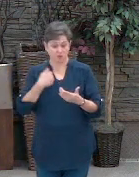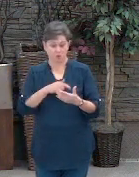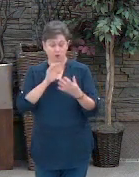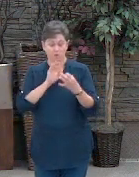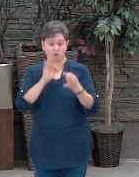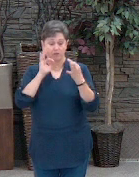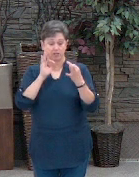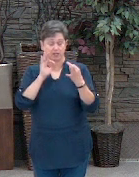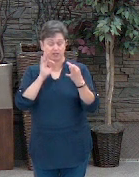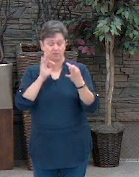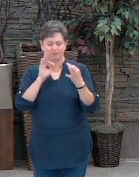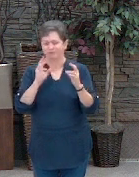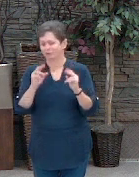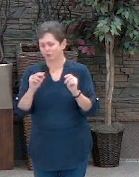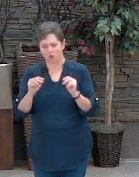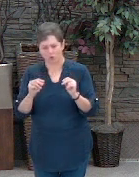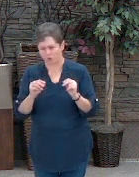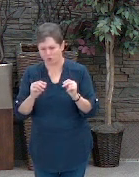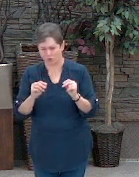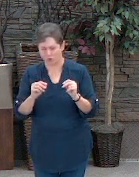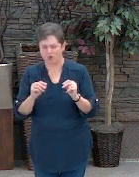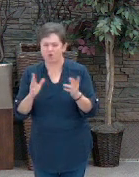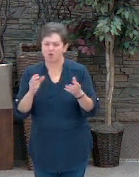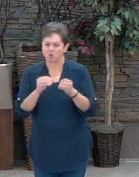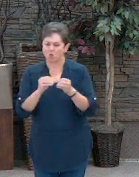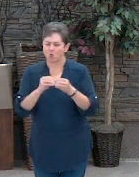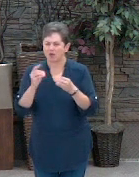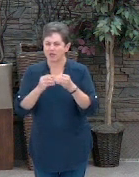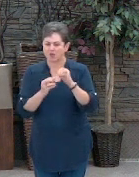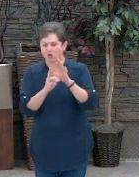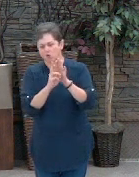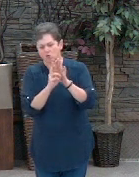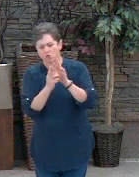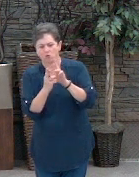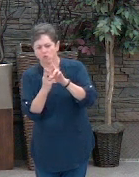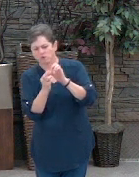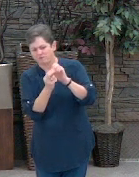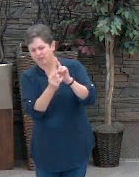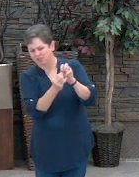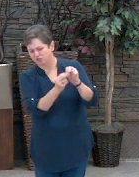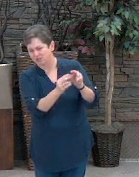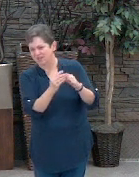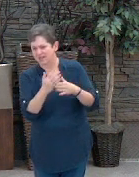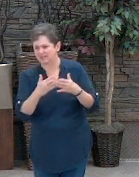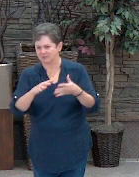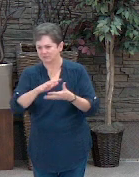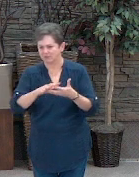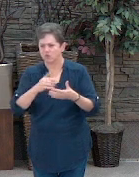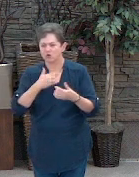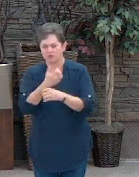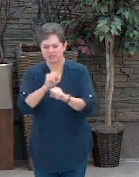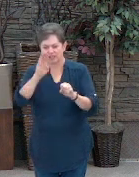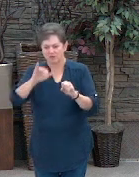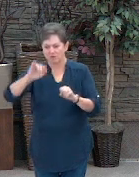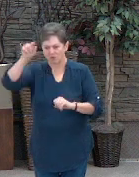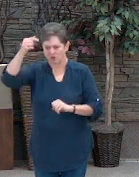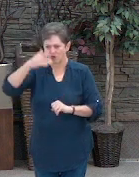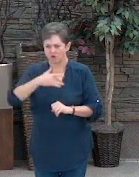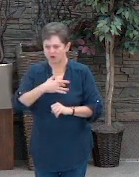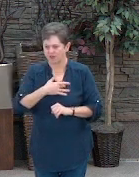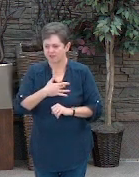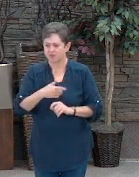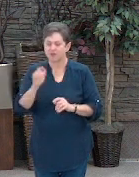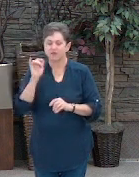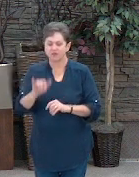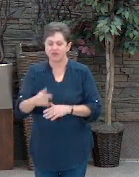perfectly? No. We're going to be more of that reflection that's got some fuzziness in there. We're saved by grace. But